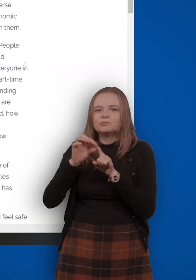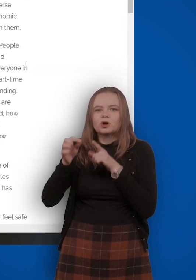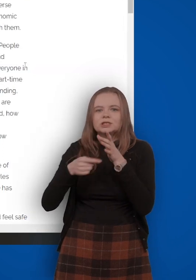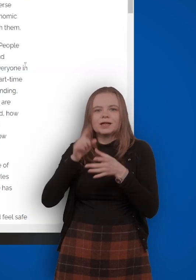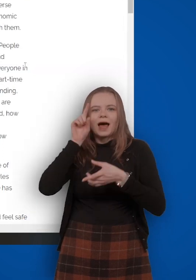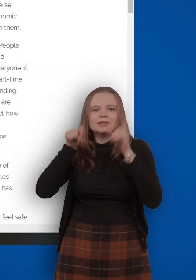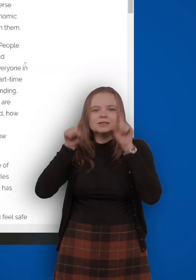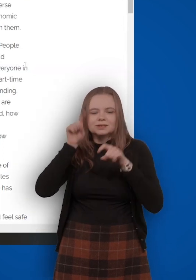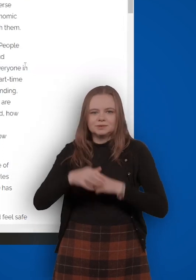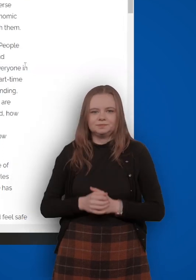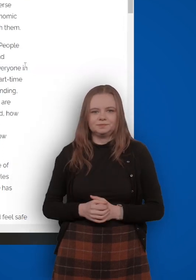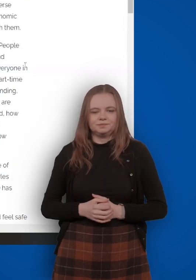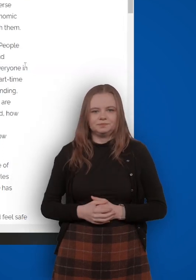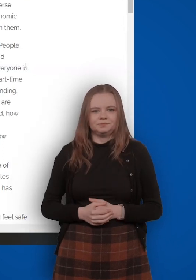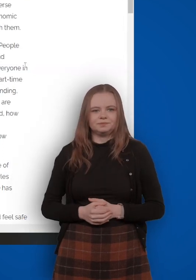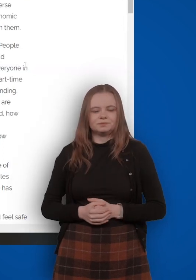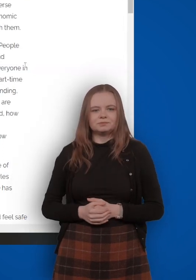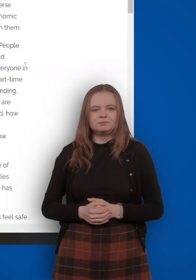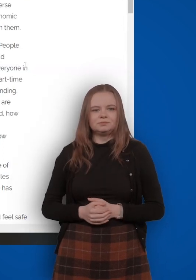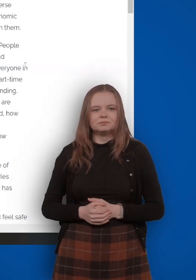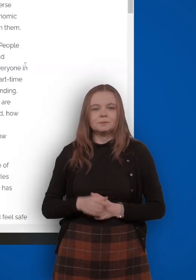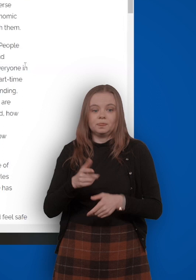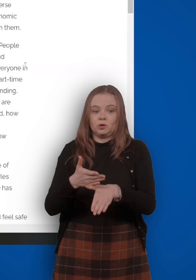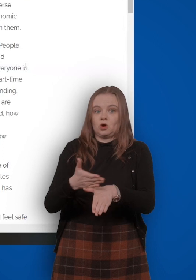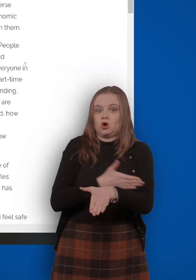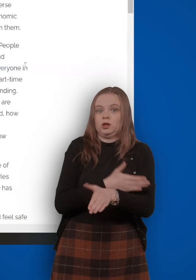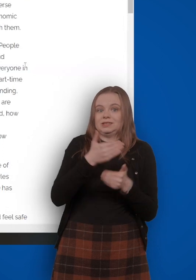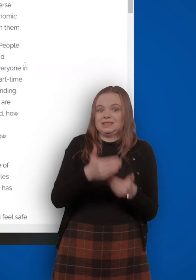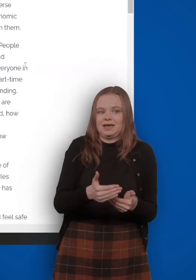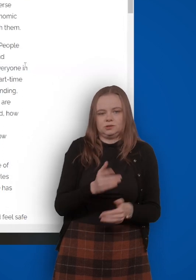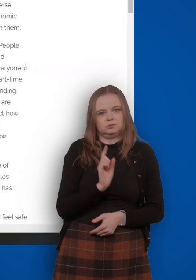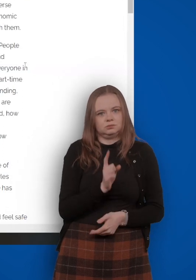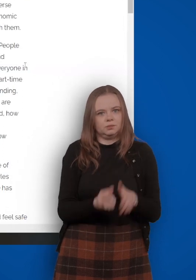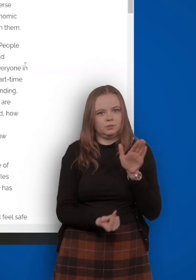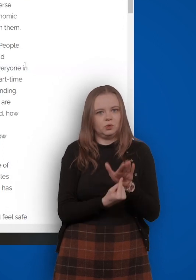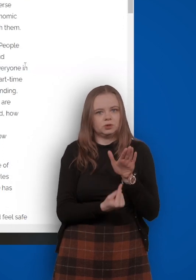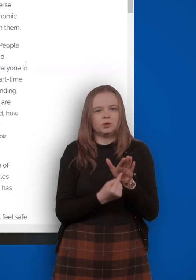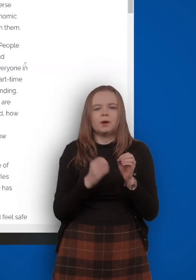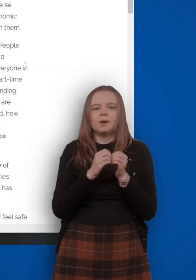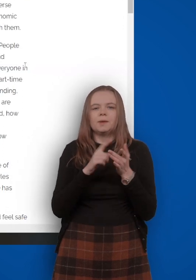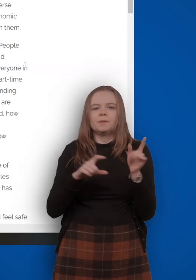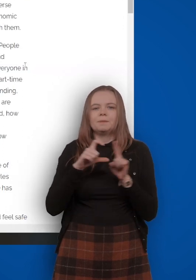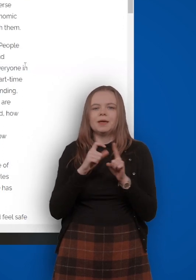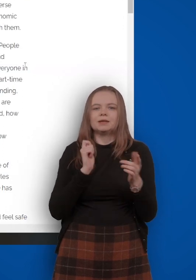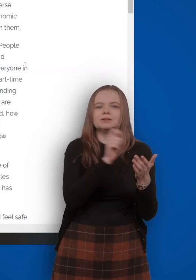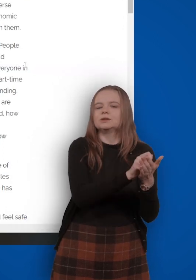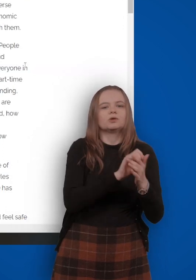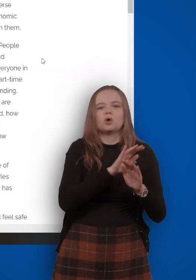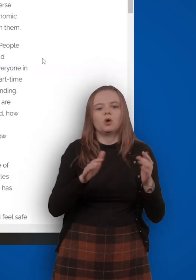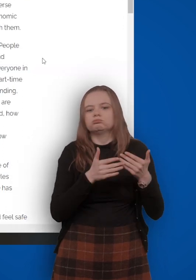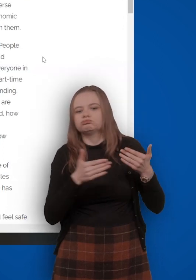ideas, but that informing it at the early stage is really important. It's at the bid stage, it's not further down the